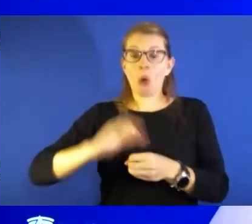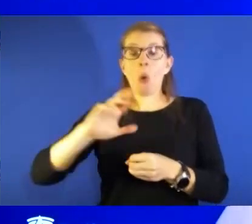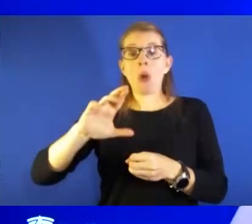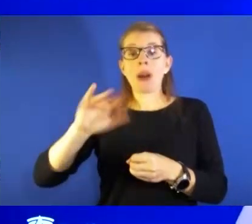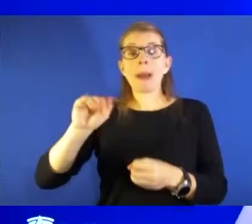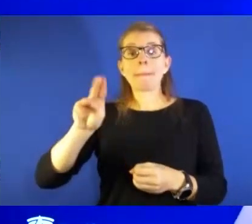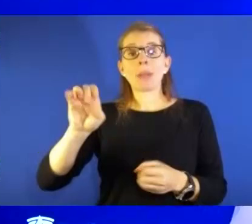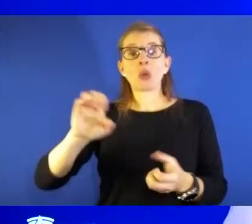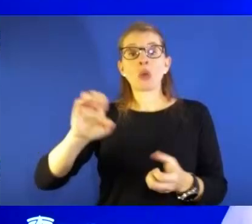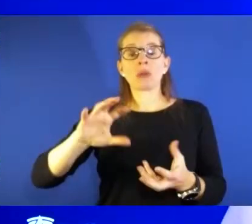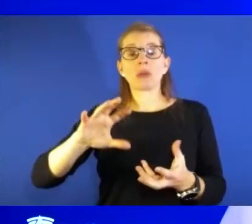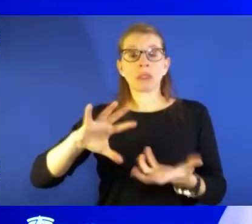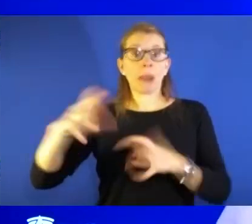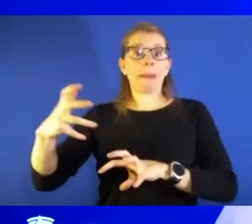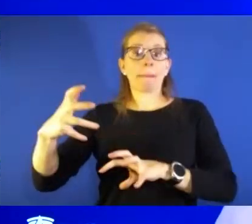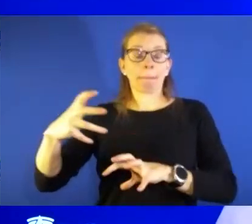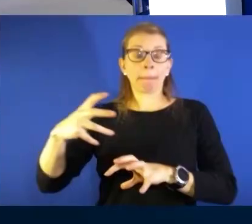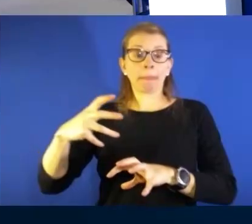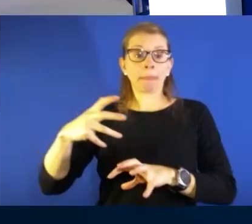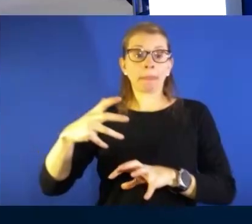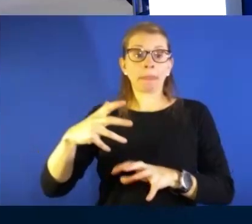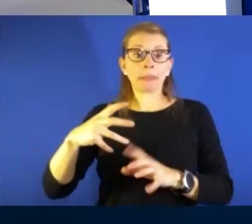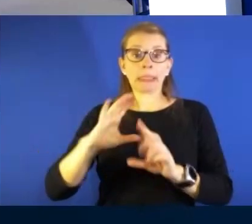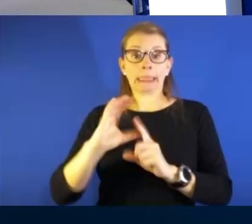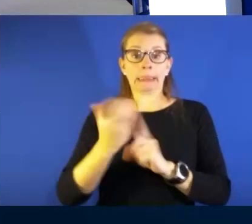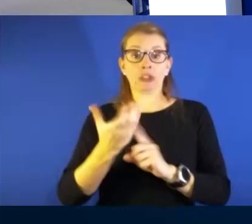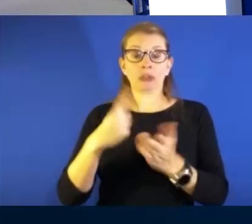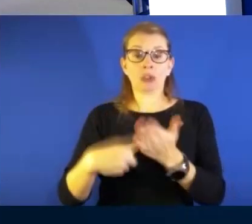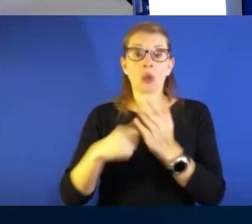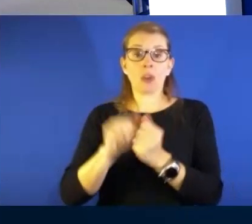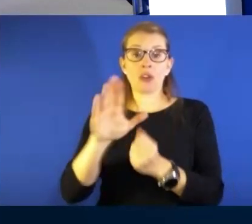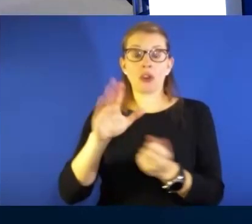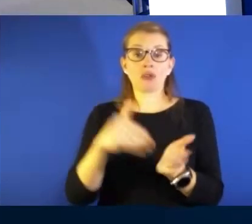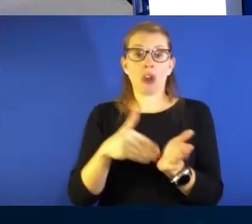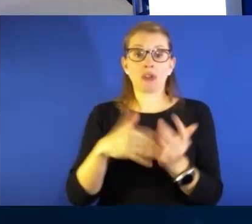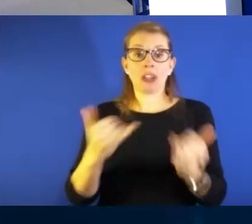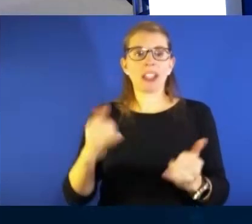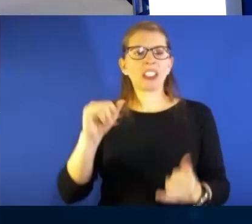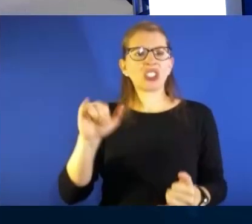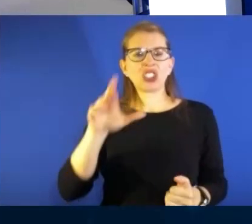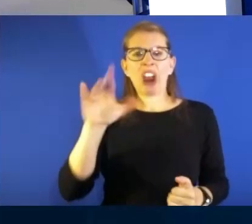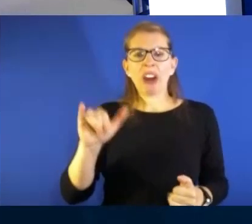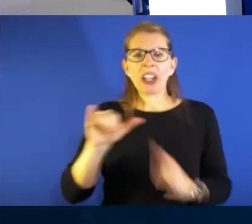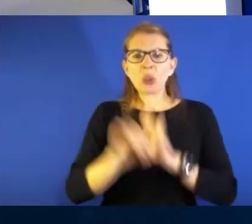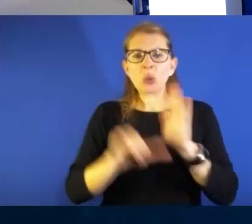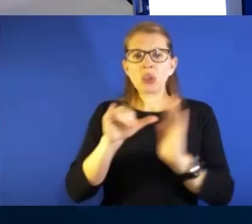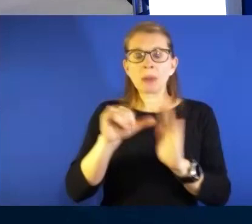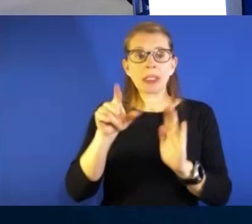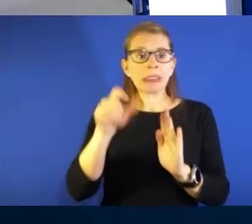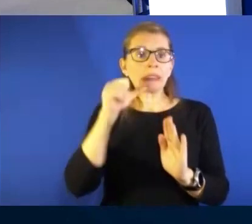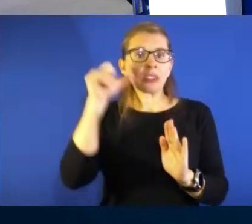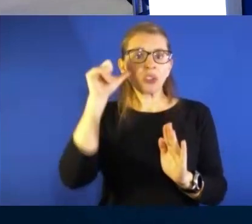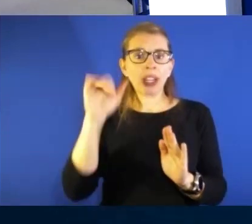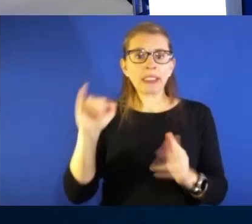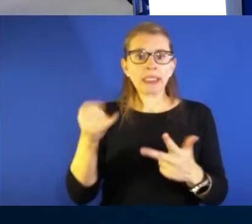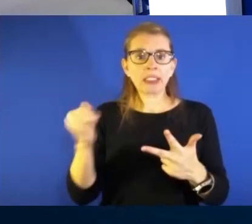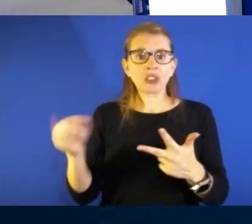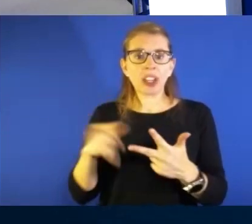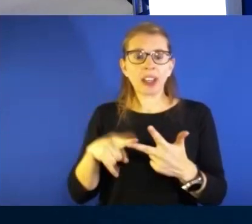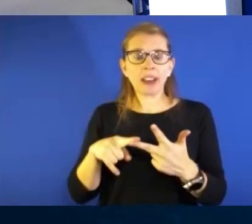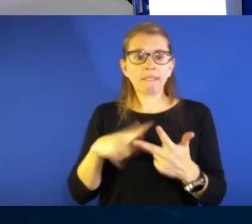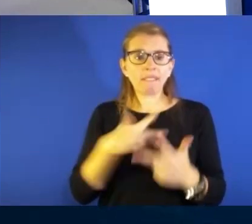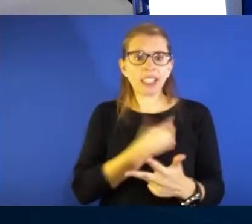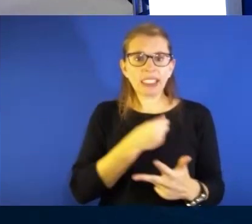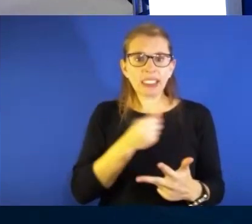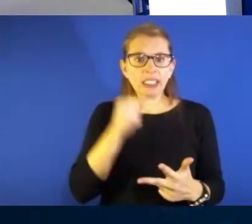condition, talk with your physician about that. Jerry, also on YouTube today. Did I hear you say yesterday that you now give the J&J vaccine? So